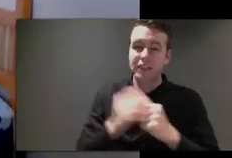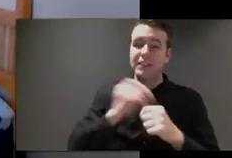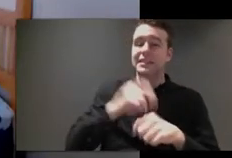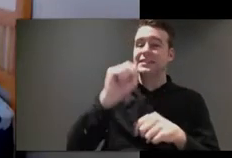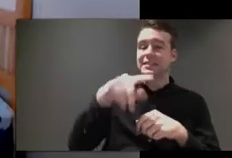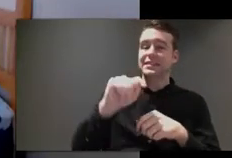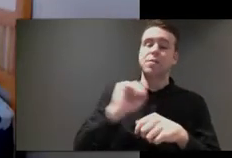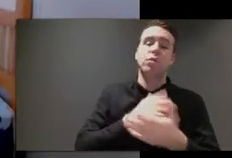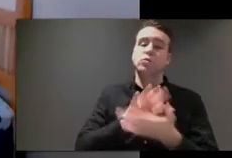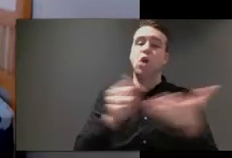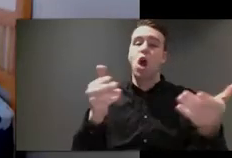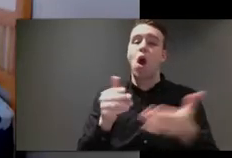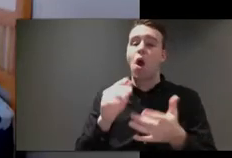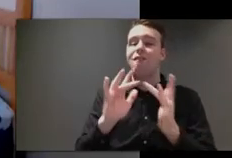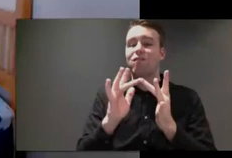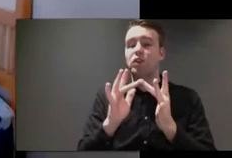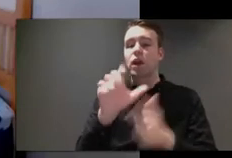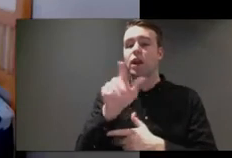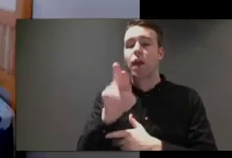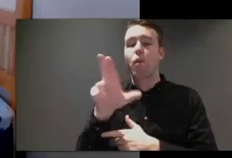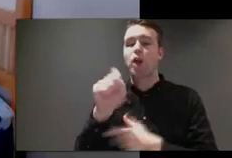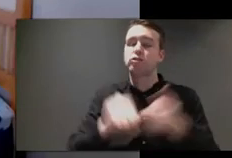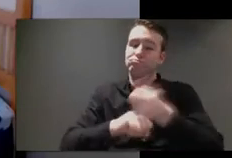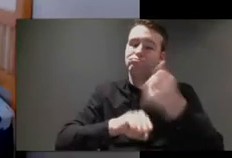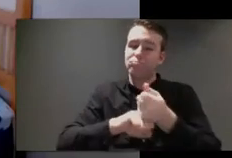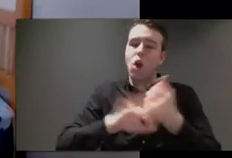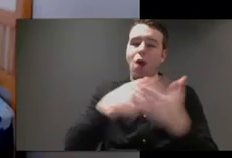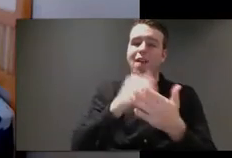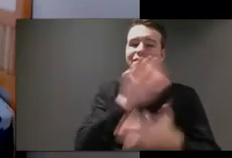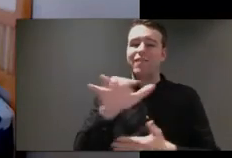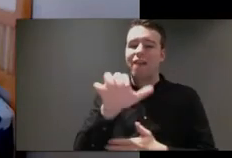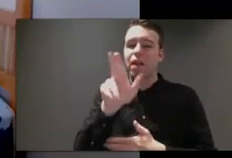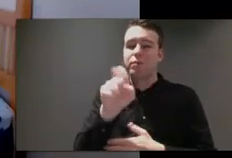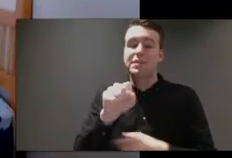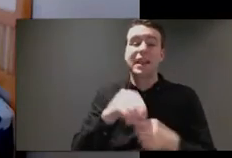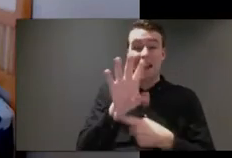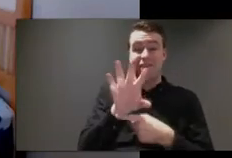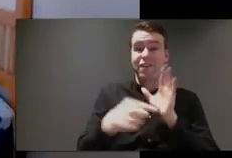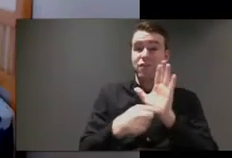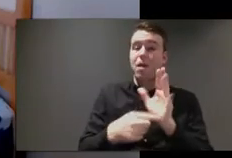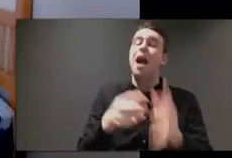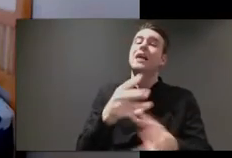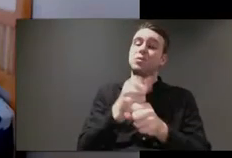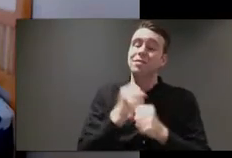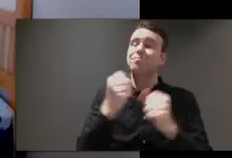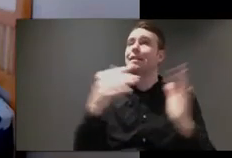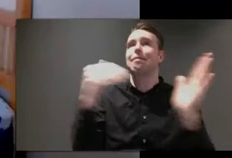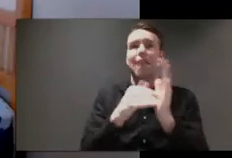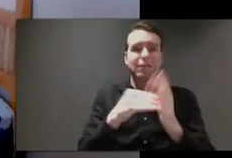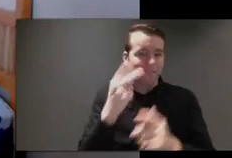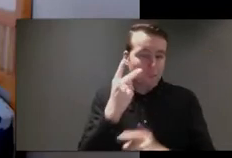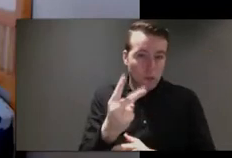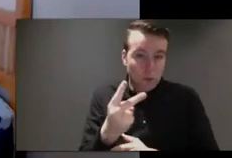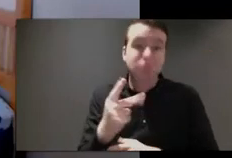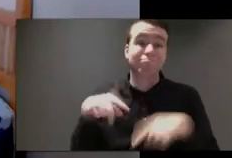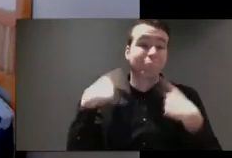September, our school hosted a virtual club rush to promote all 55 charter clubs. It was in a video format and has received thousands of views. Since